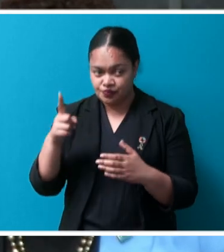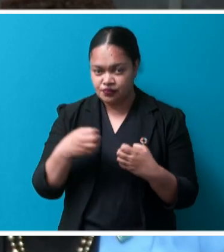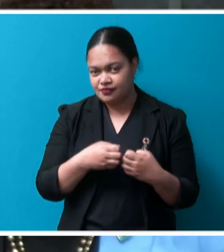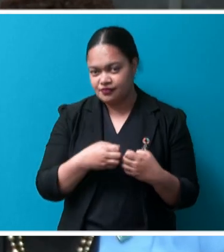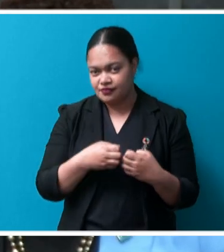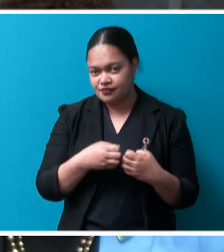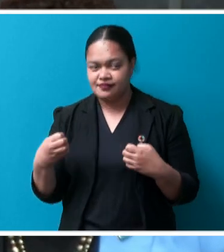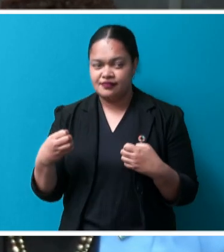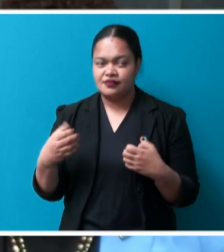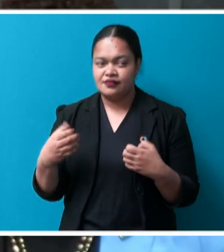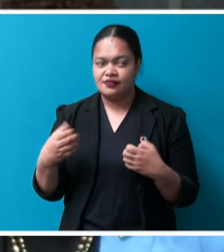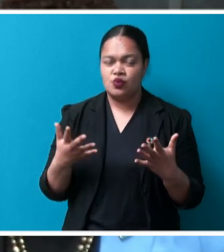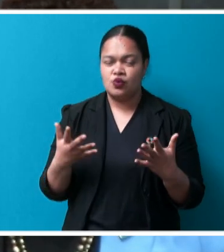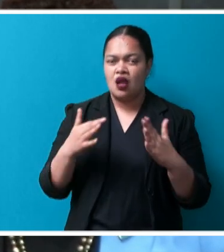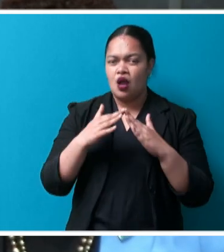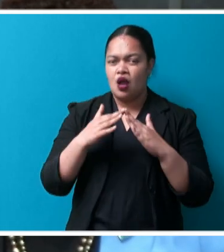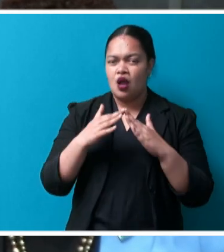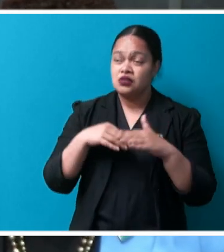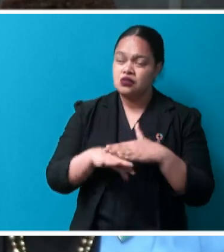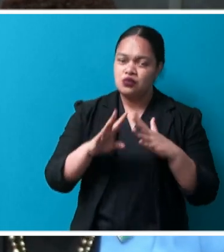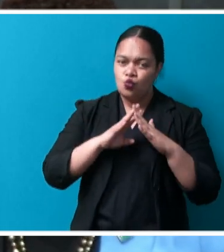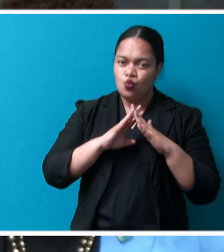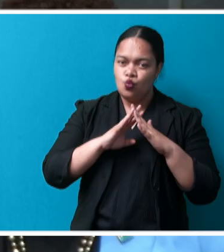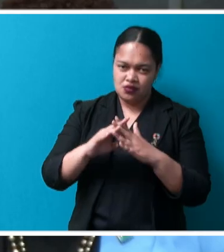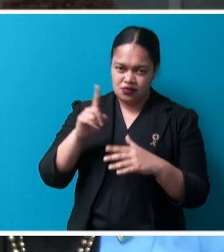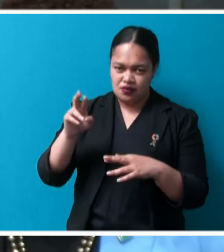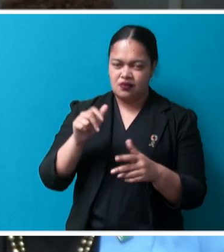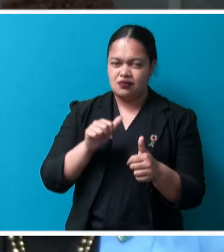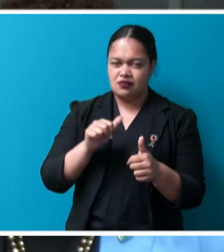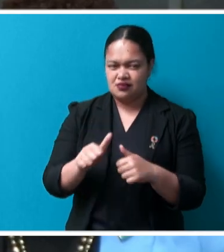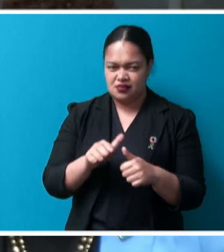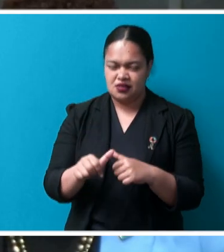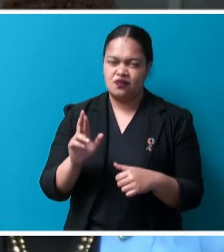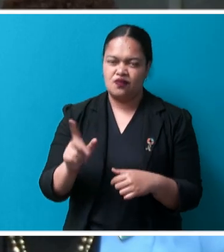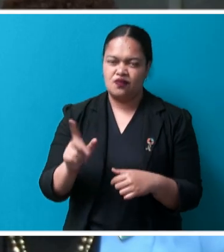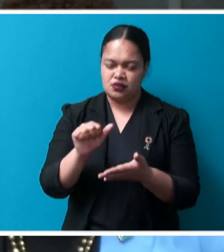the warehouse at the west to allow for better prepositioning of supplies.